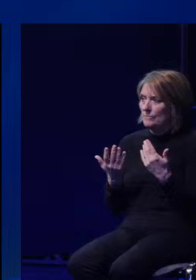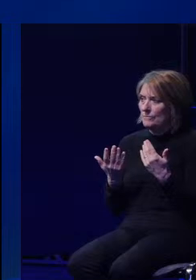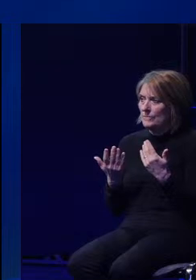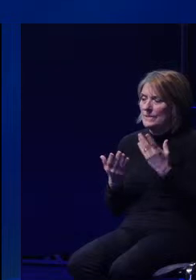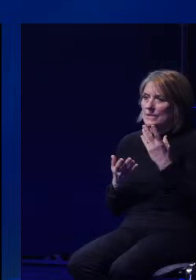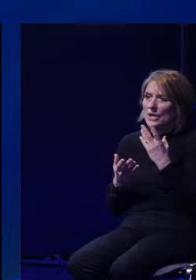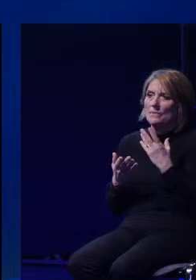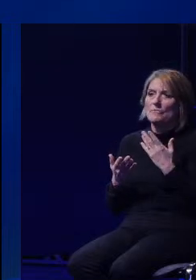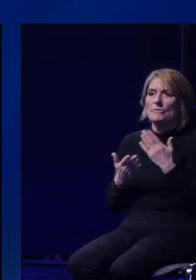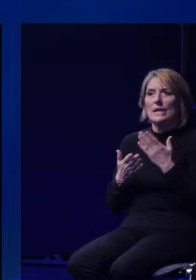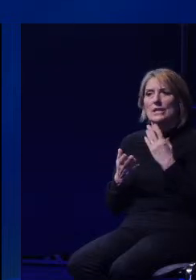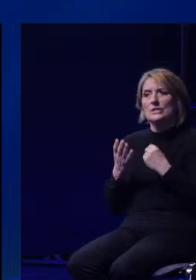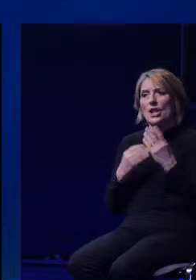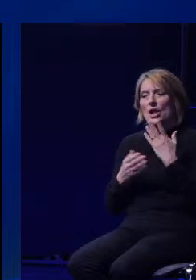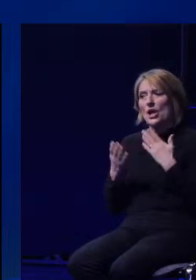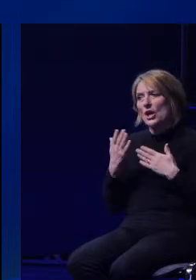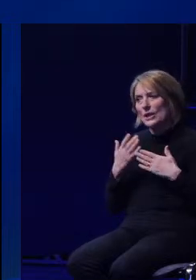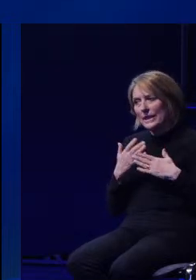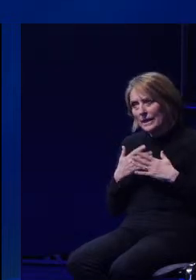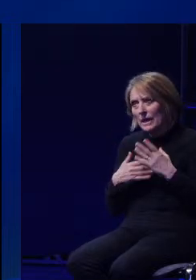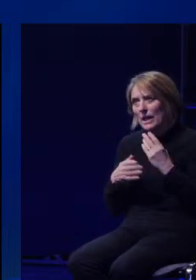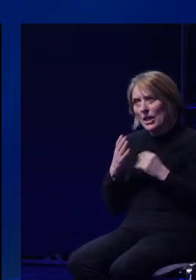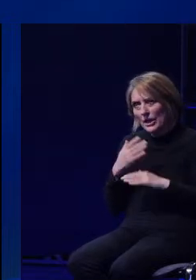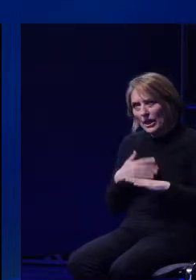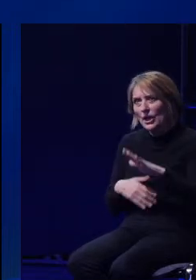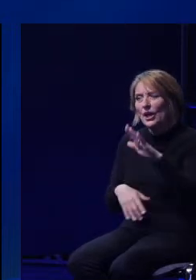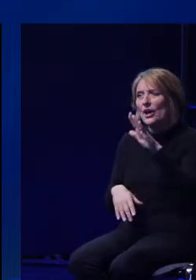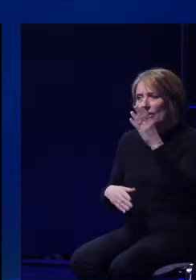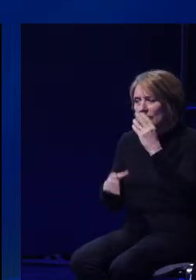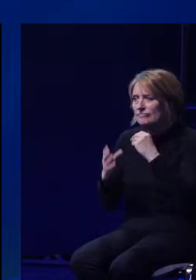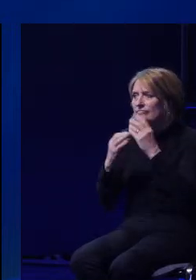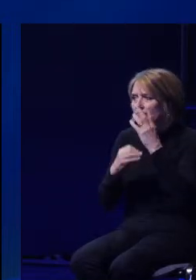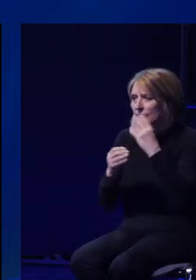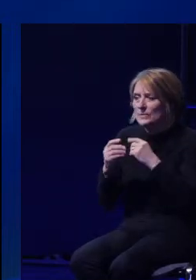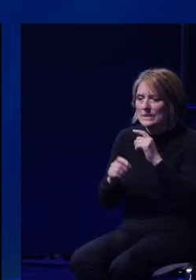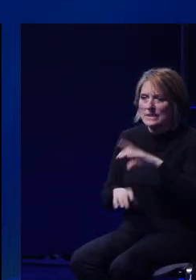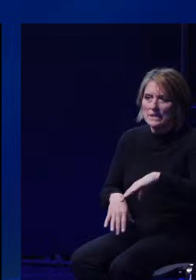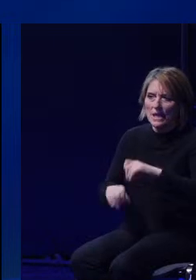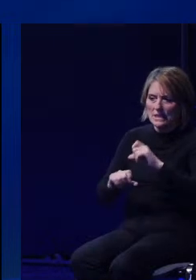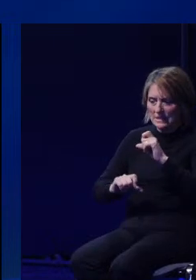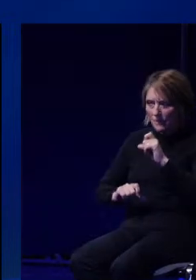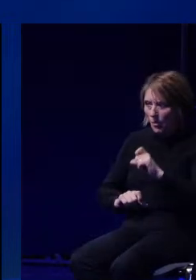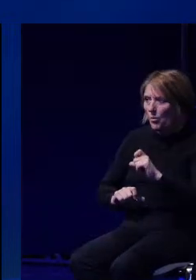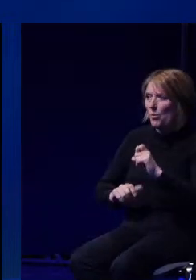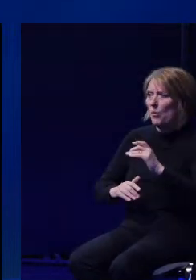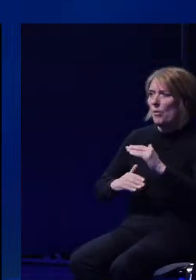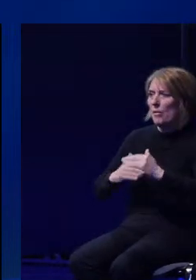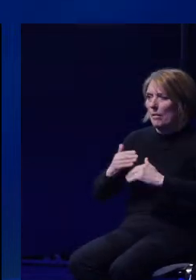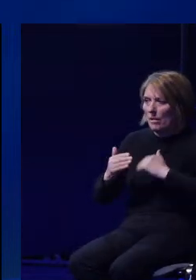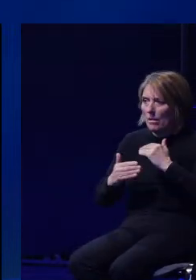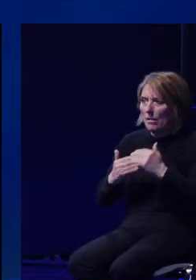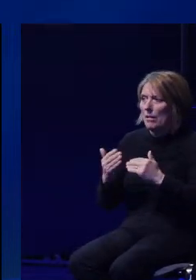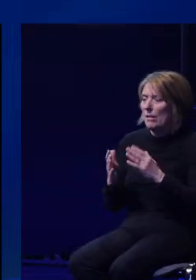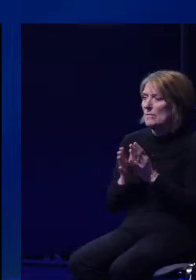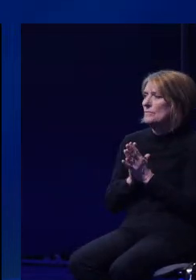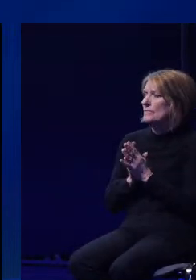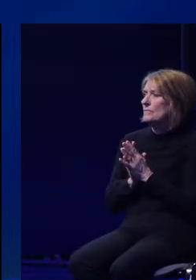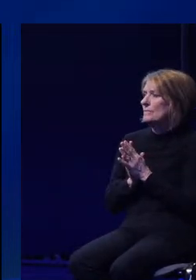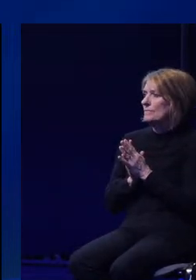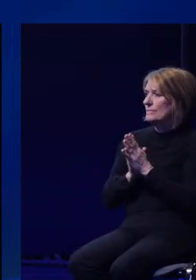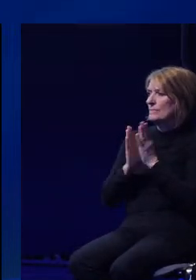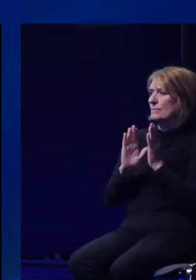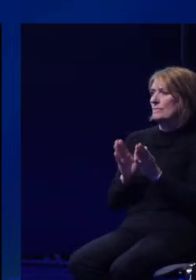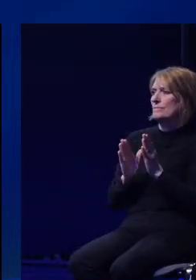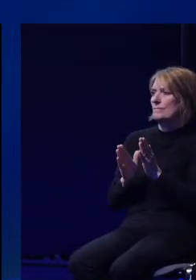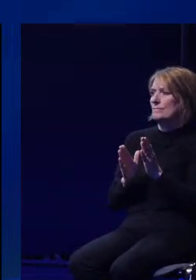learning curve. You can start very small if you want. As I mentioned, it's free, but